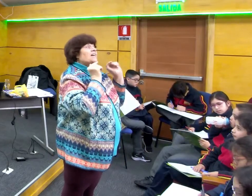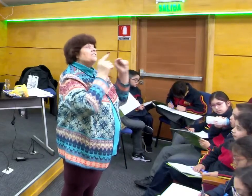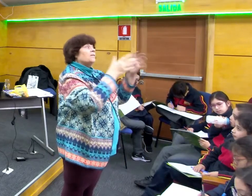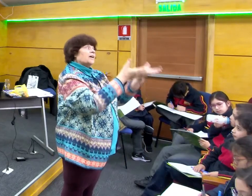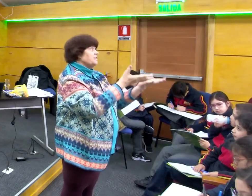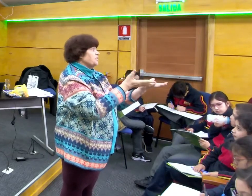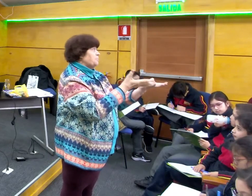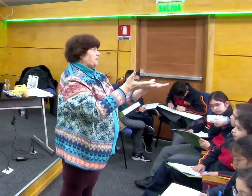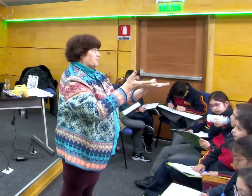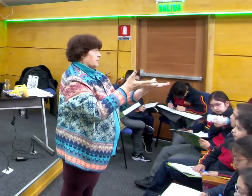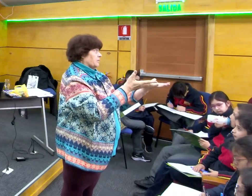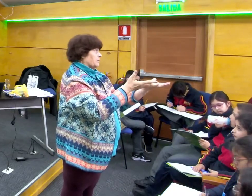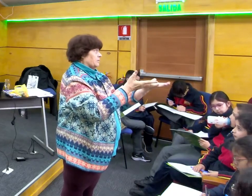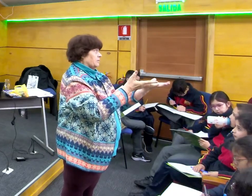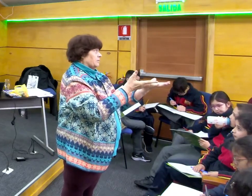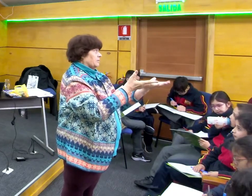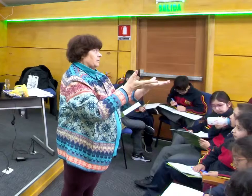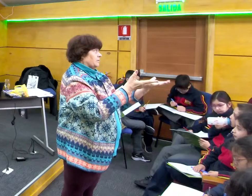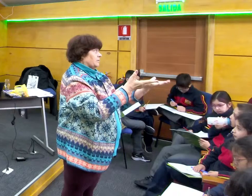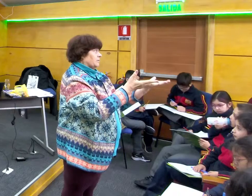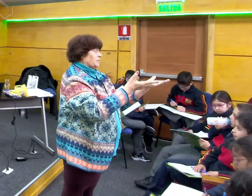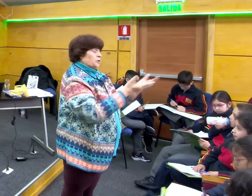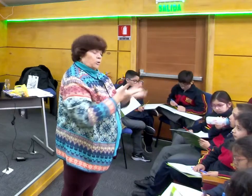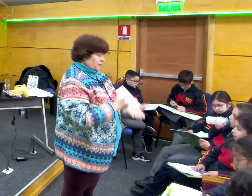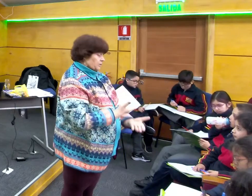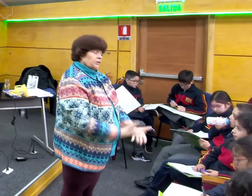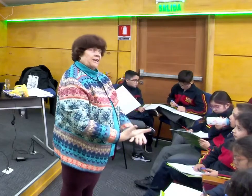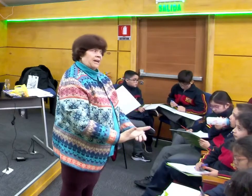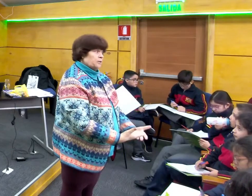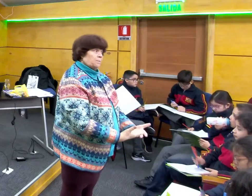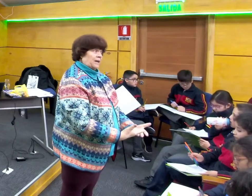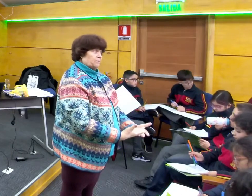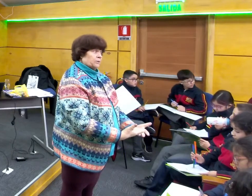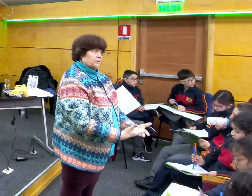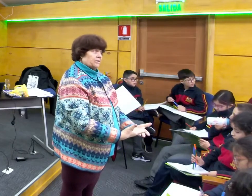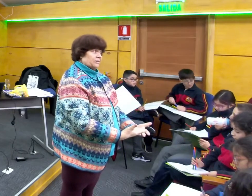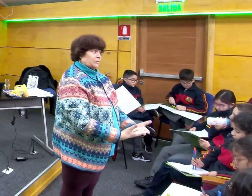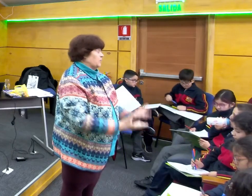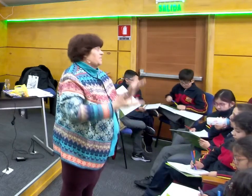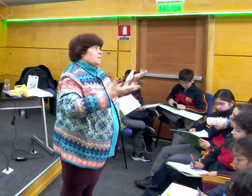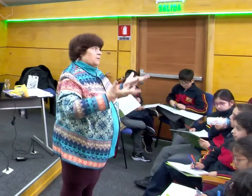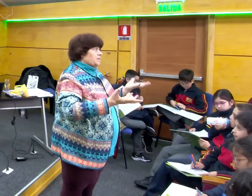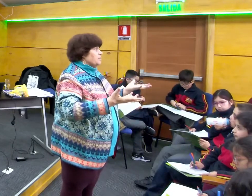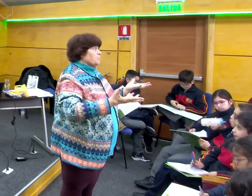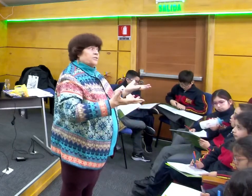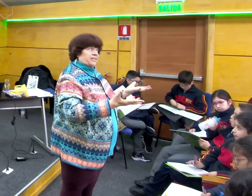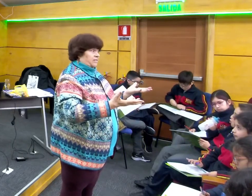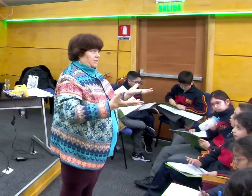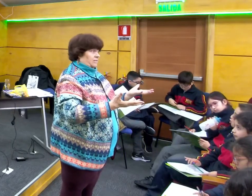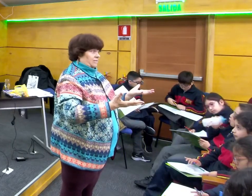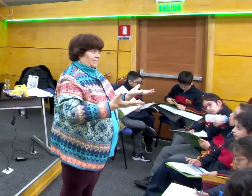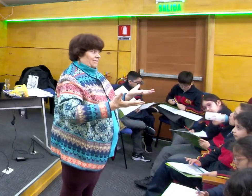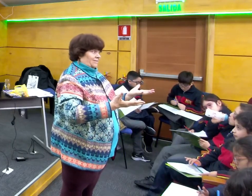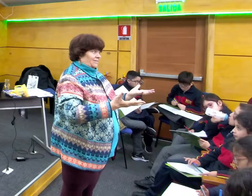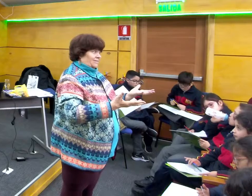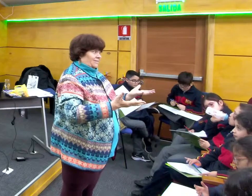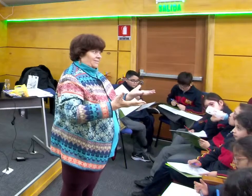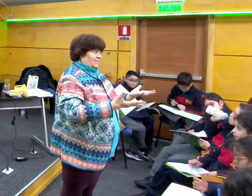All eyes are on the speaker. Nobody's looking at their papers when somebody's presenting.